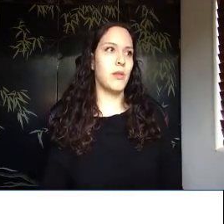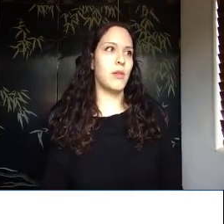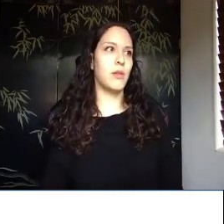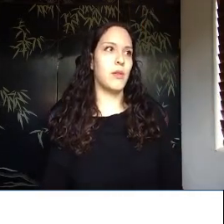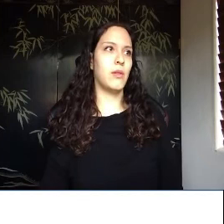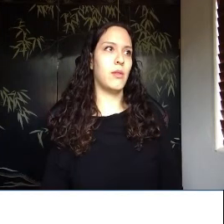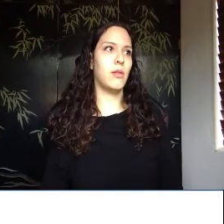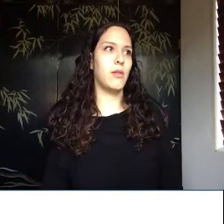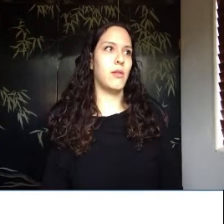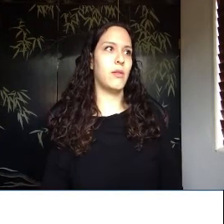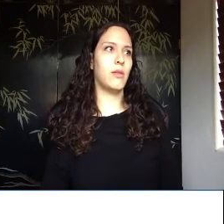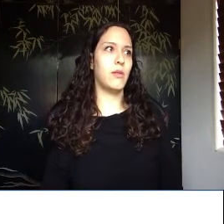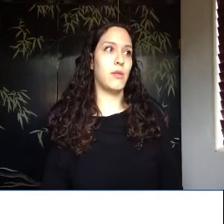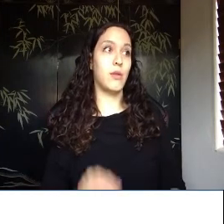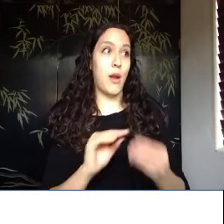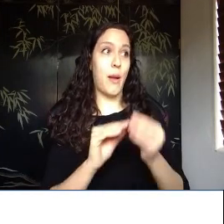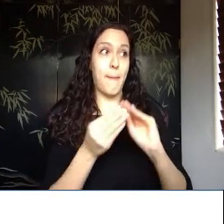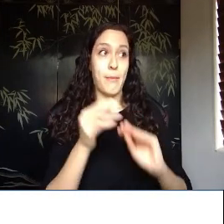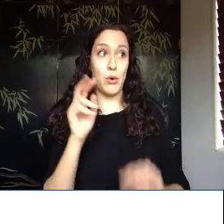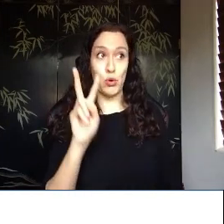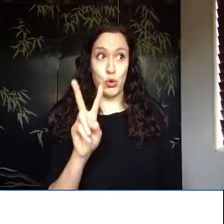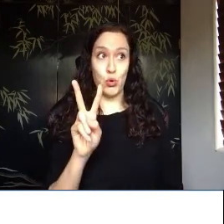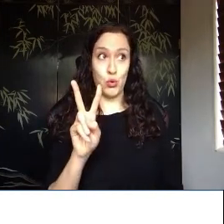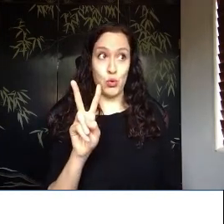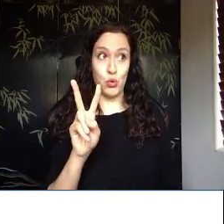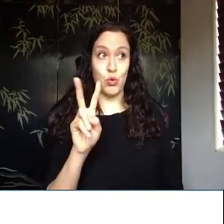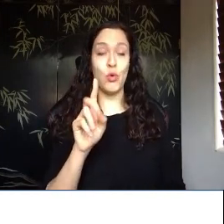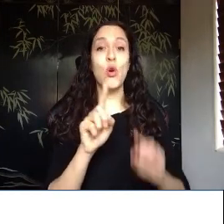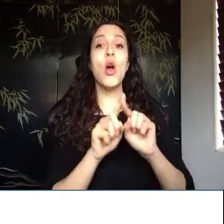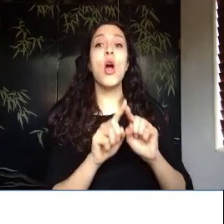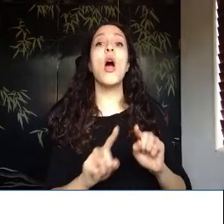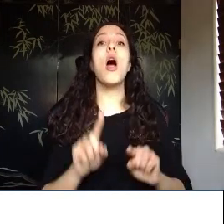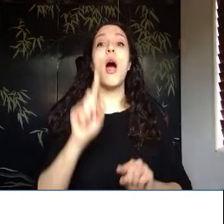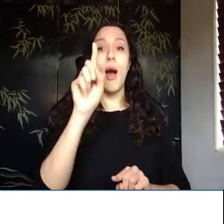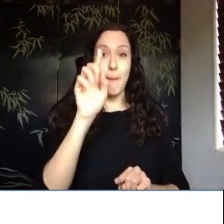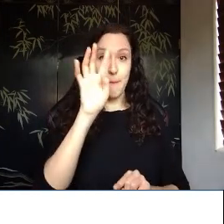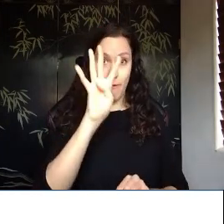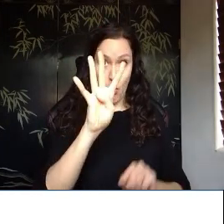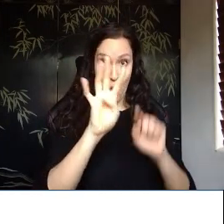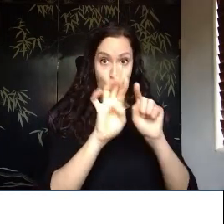so let's fix number 2. So up 4 over to the right.